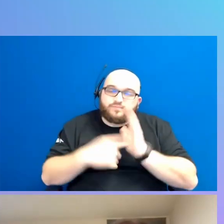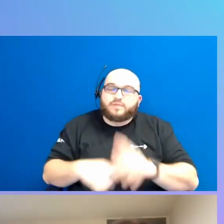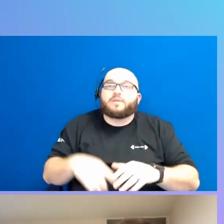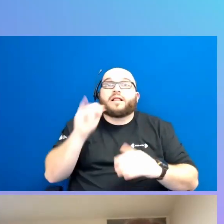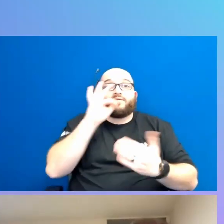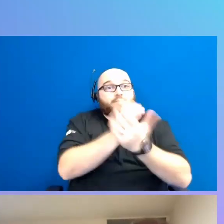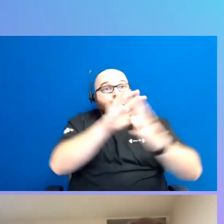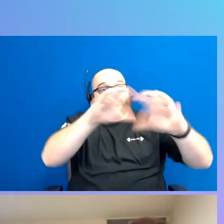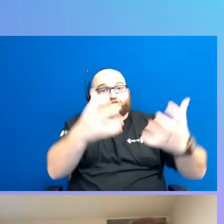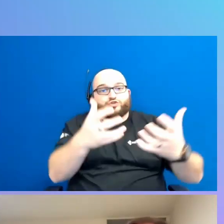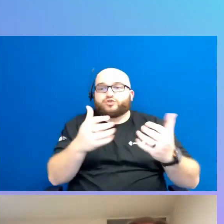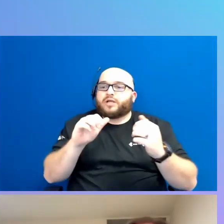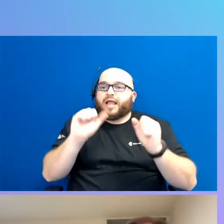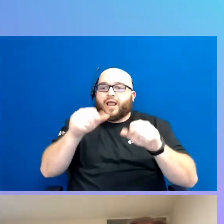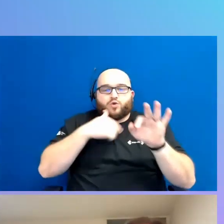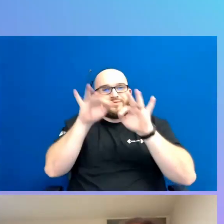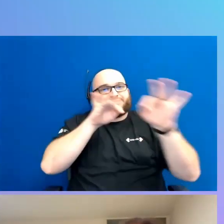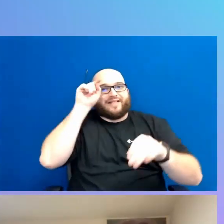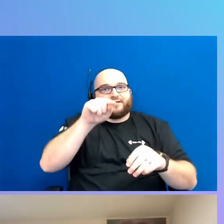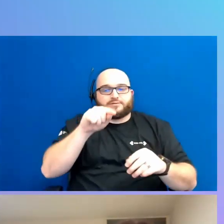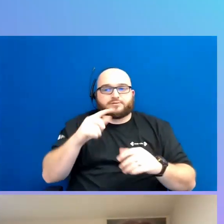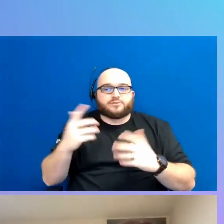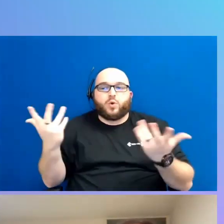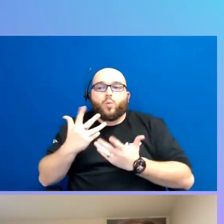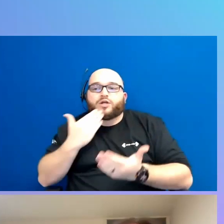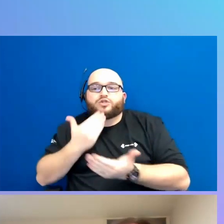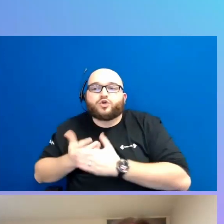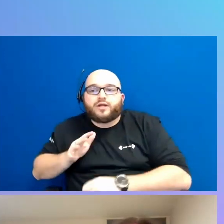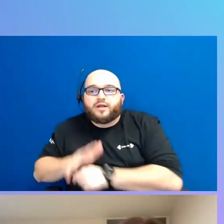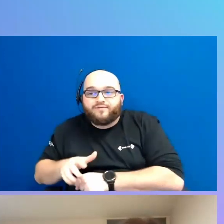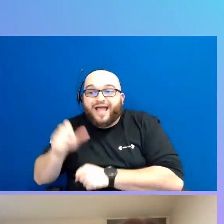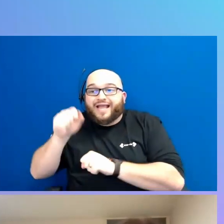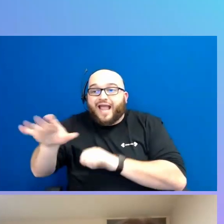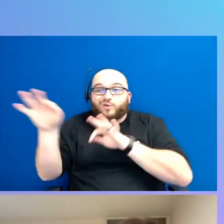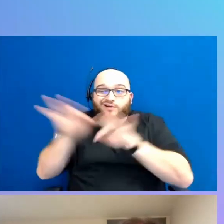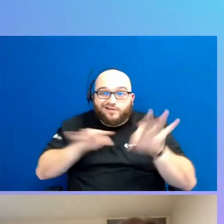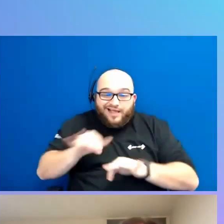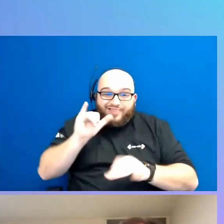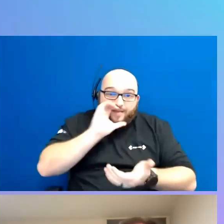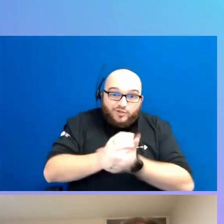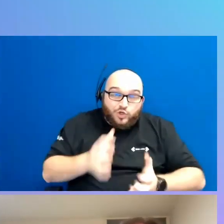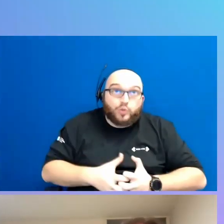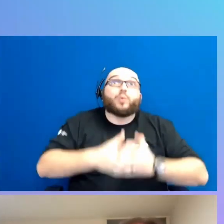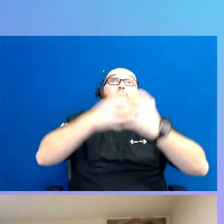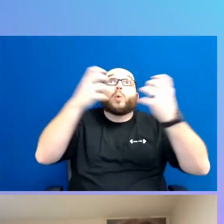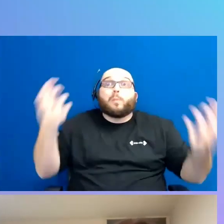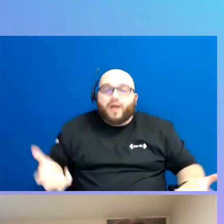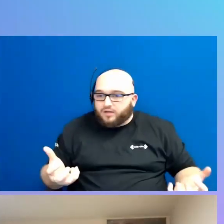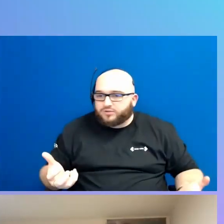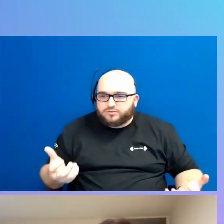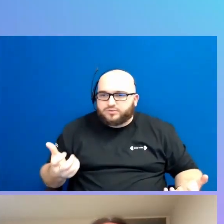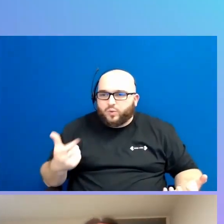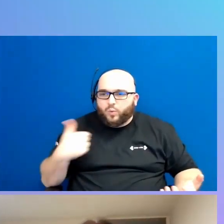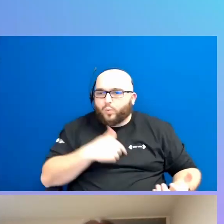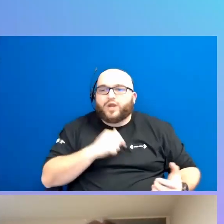And is there an upper bound to that too? Like, can an image be over descriptive? You don't really know how to call that based on